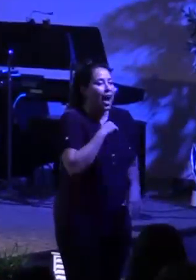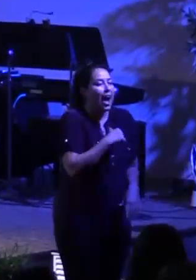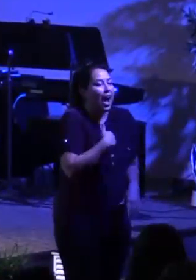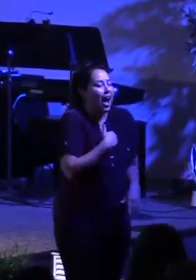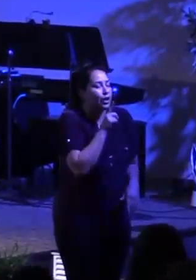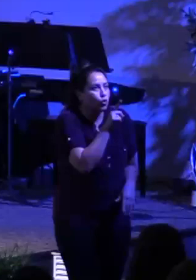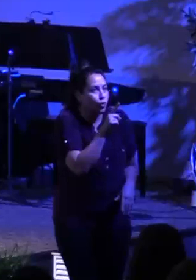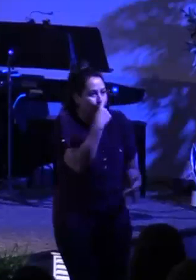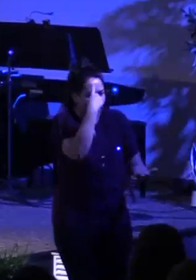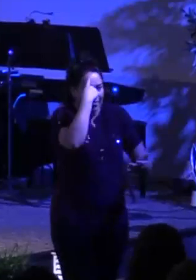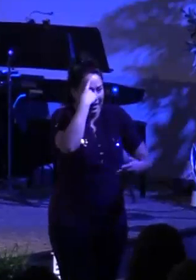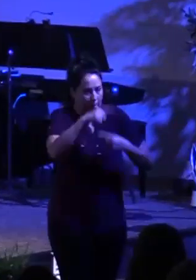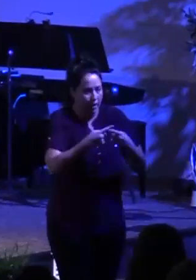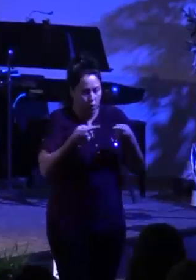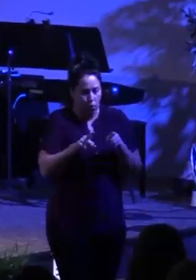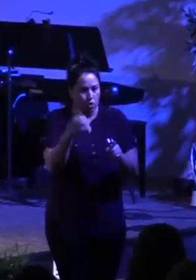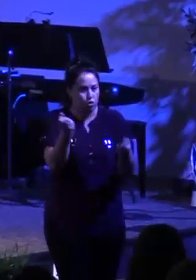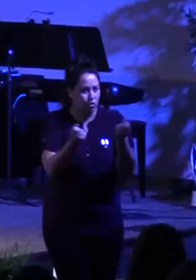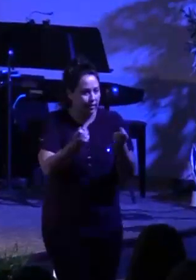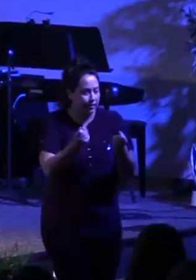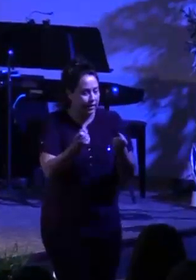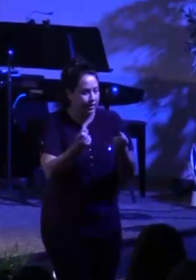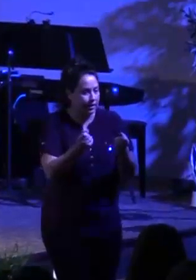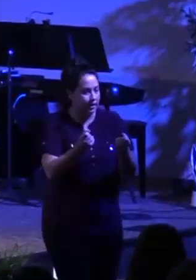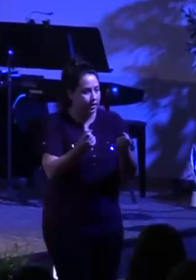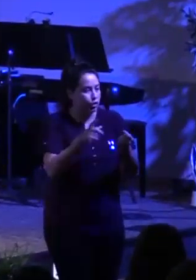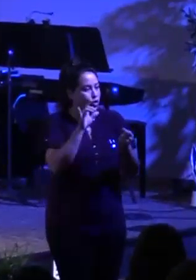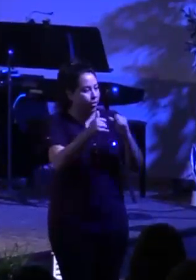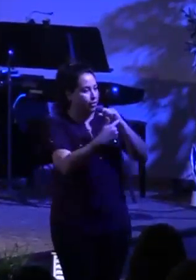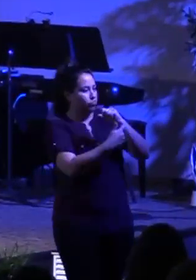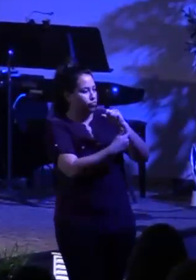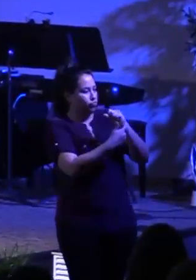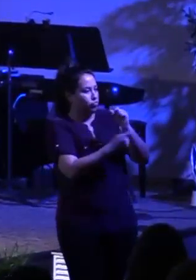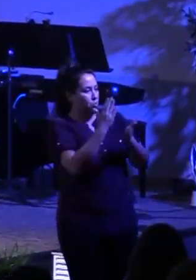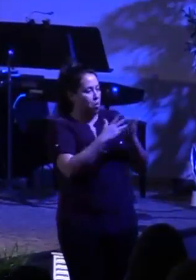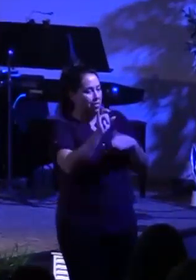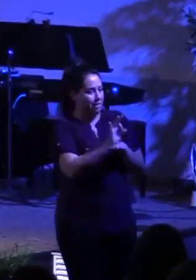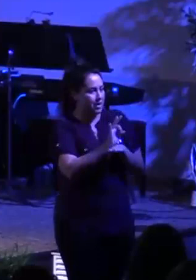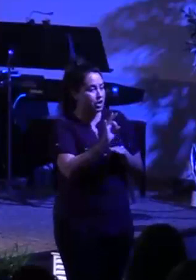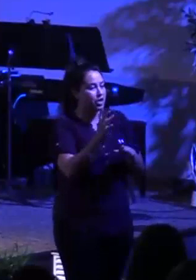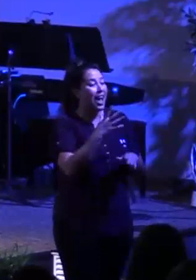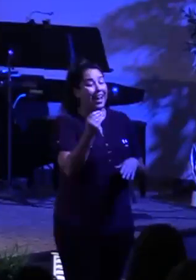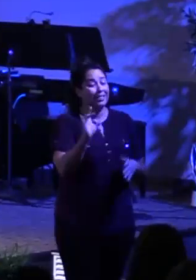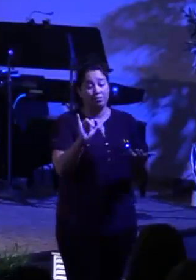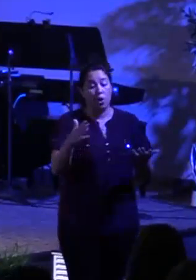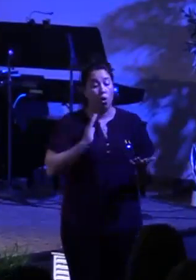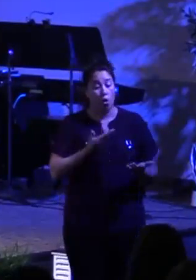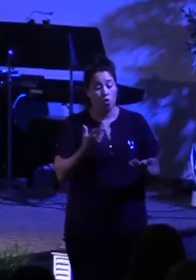right? We share that brain with every living being, right? With every mammal. We have a dog. Her name is